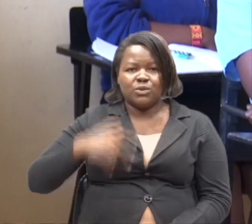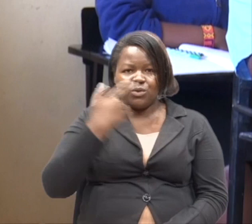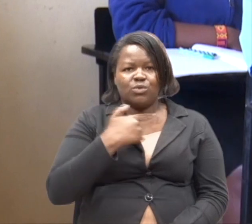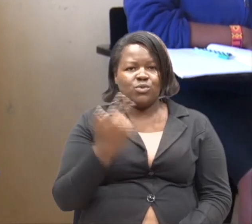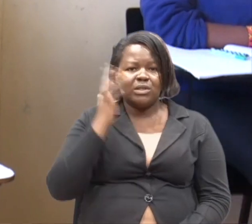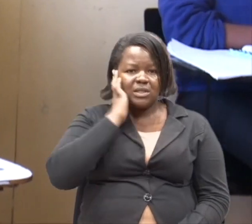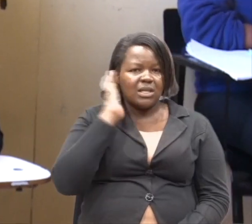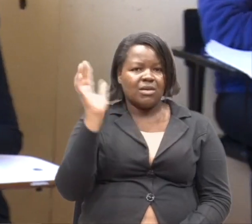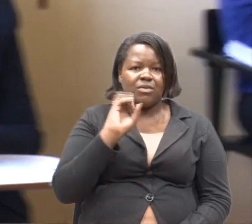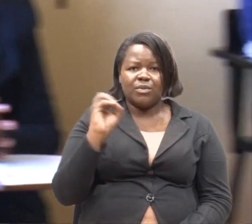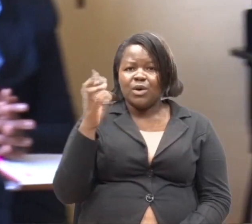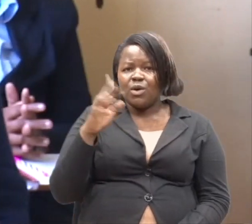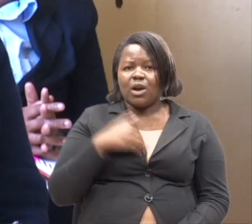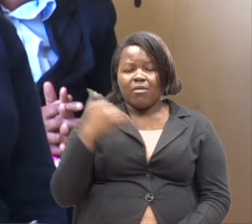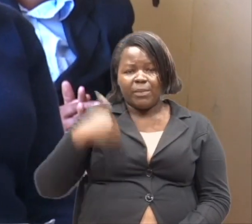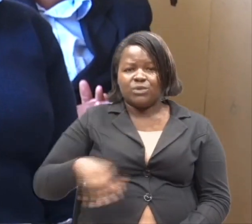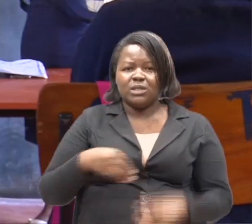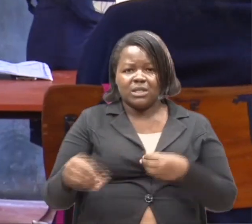maybe, as a disability.